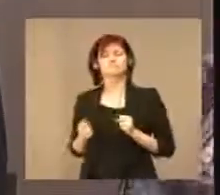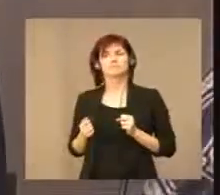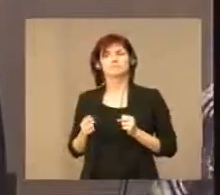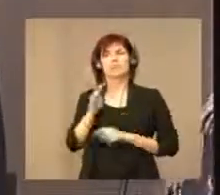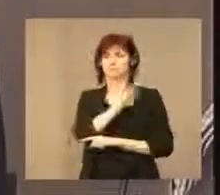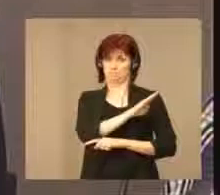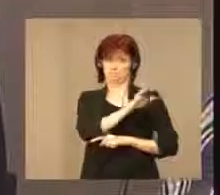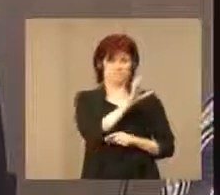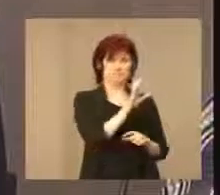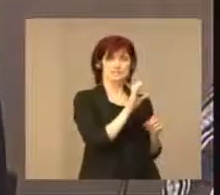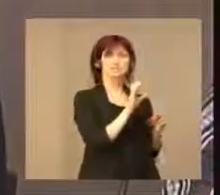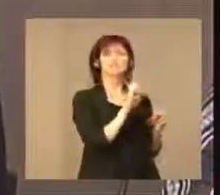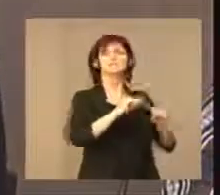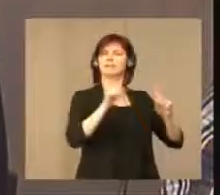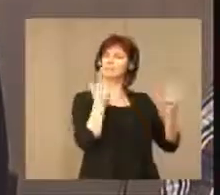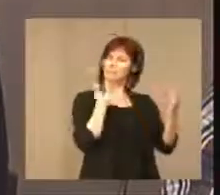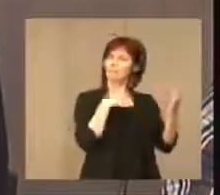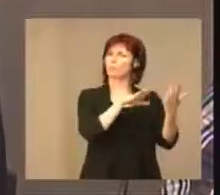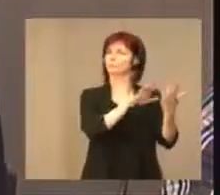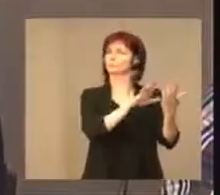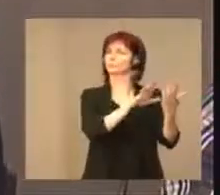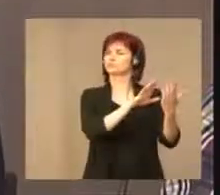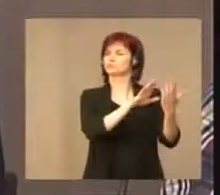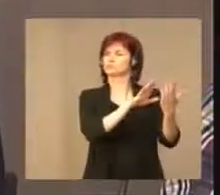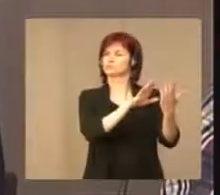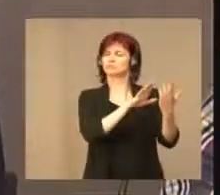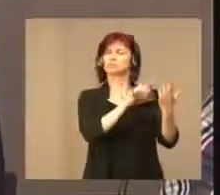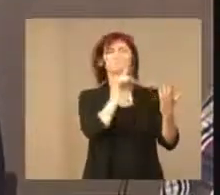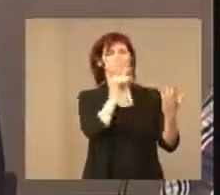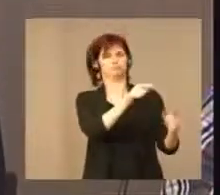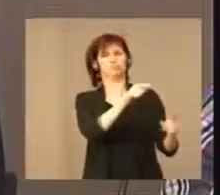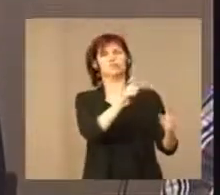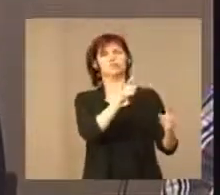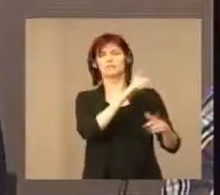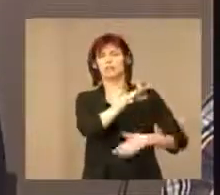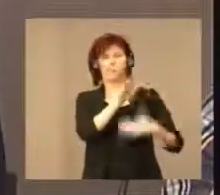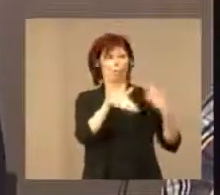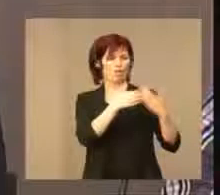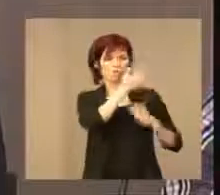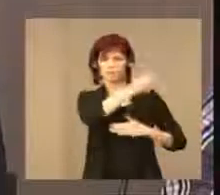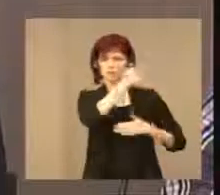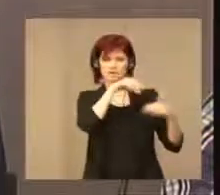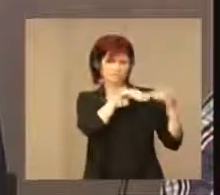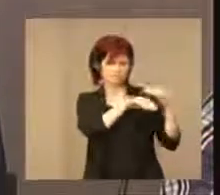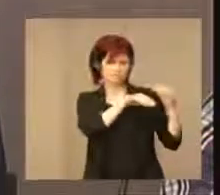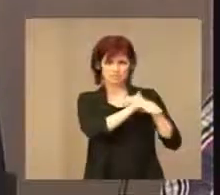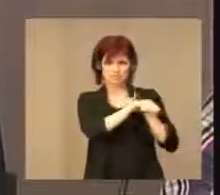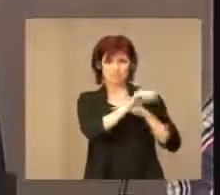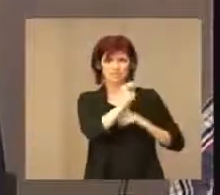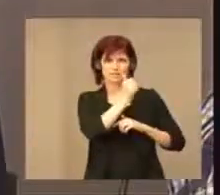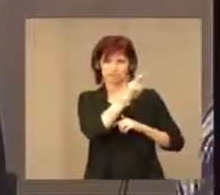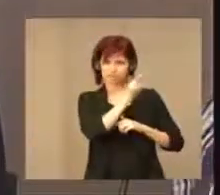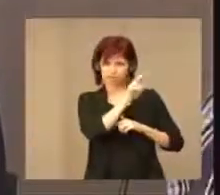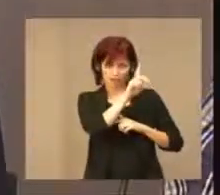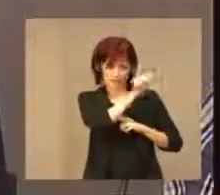British Columbia has taken a different approach, and they've adopted a whole-of-government accessibility agenda,